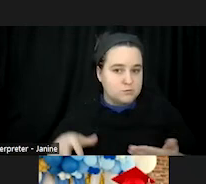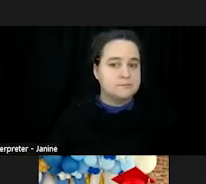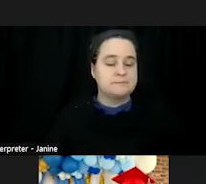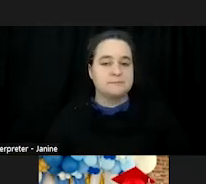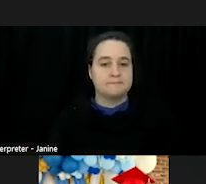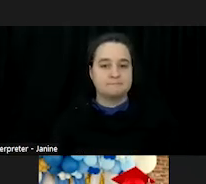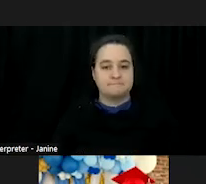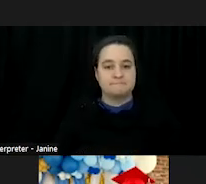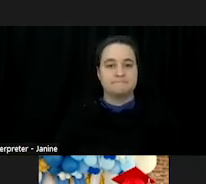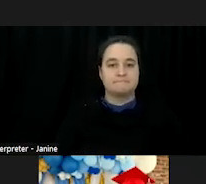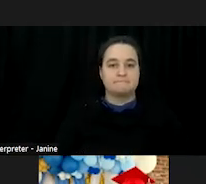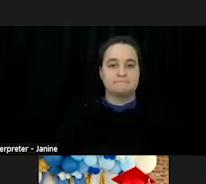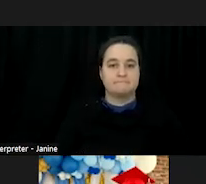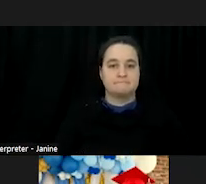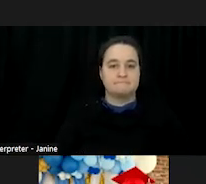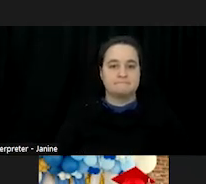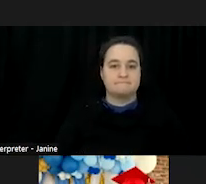that are starting up?